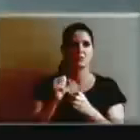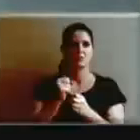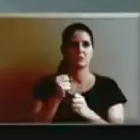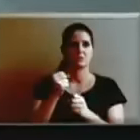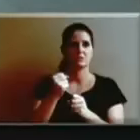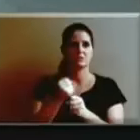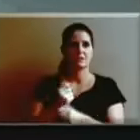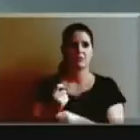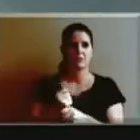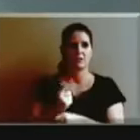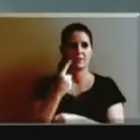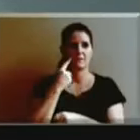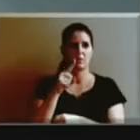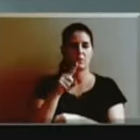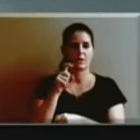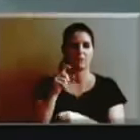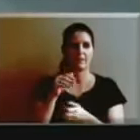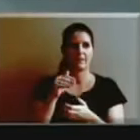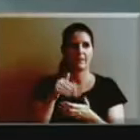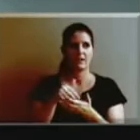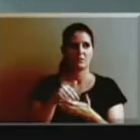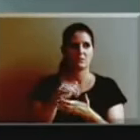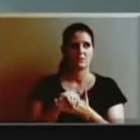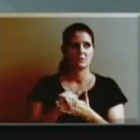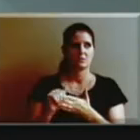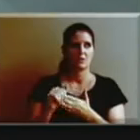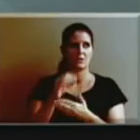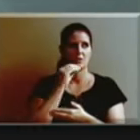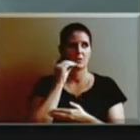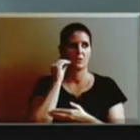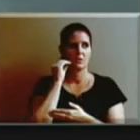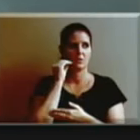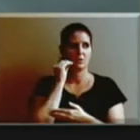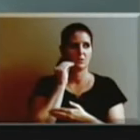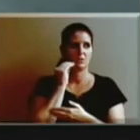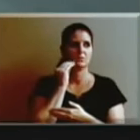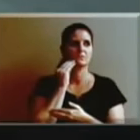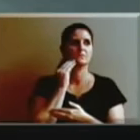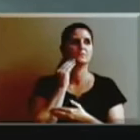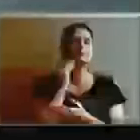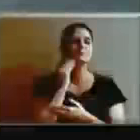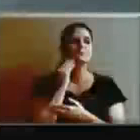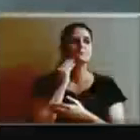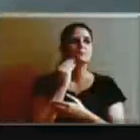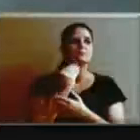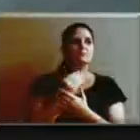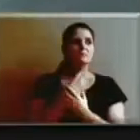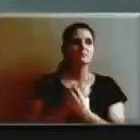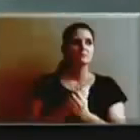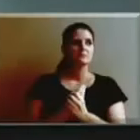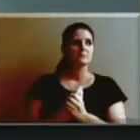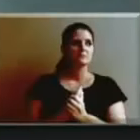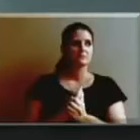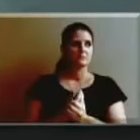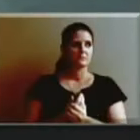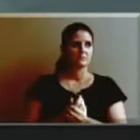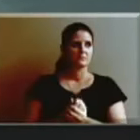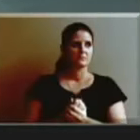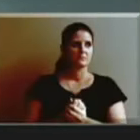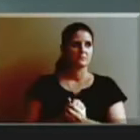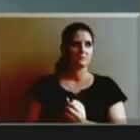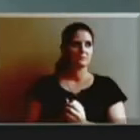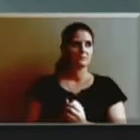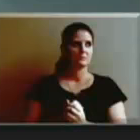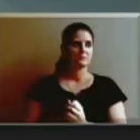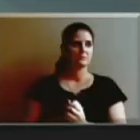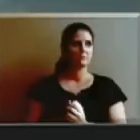home. The 4% rate is a rate that provides an additional 4% revenue over last year.